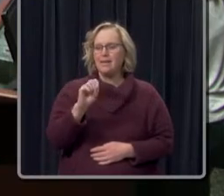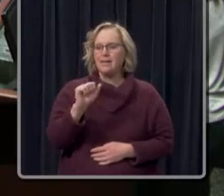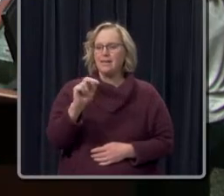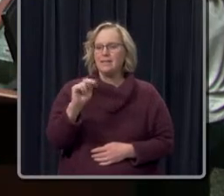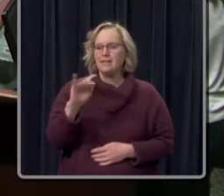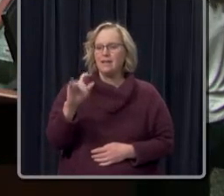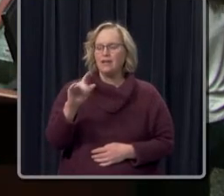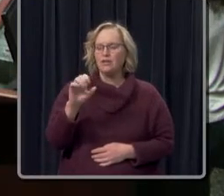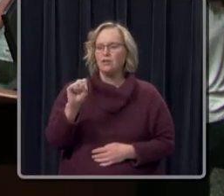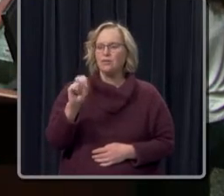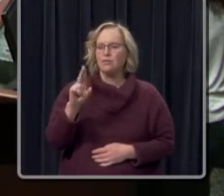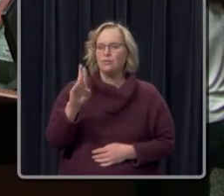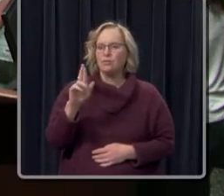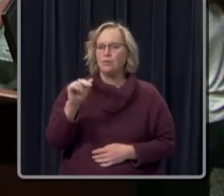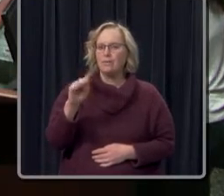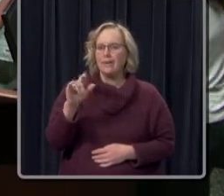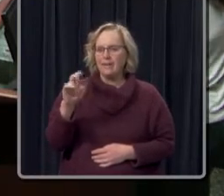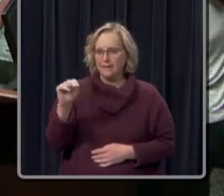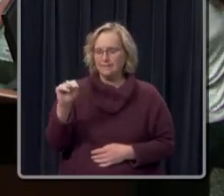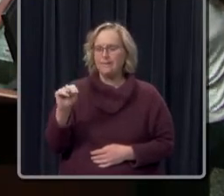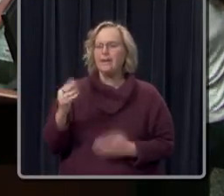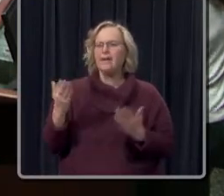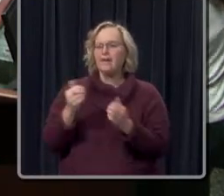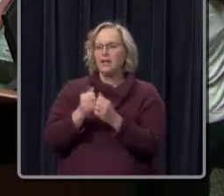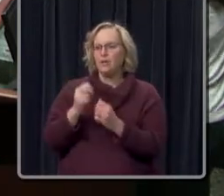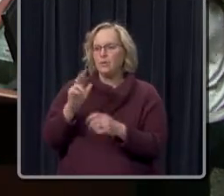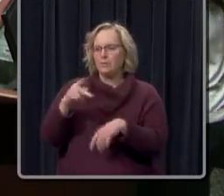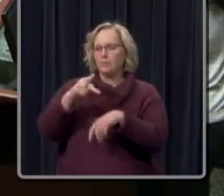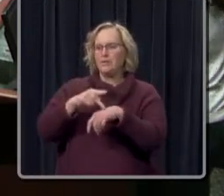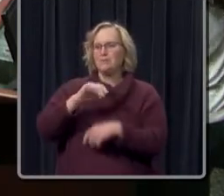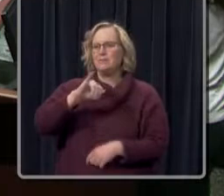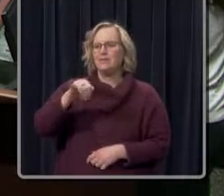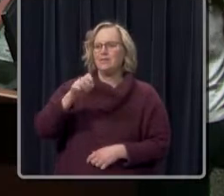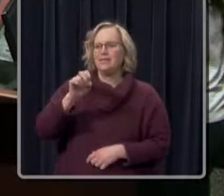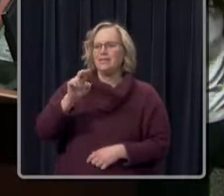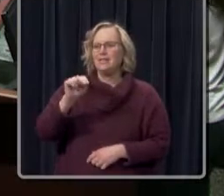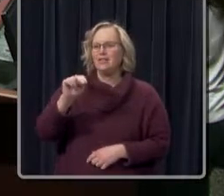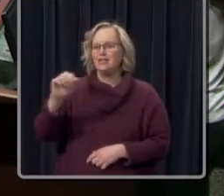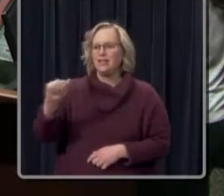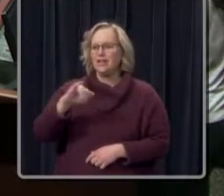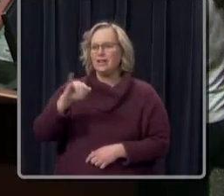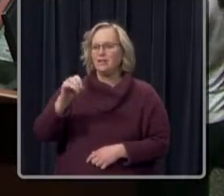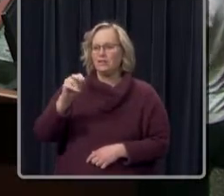Subramanian. And they're here with Principal Jenna Jones. And